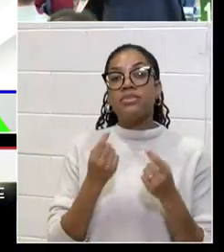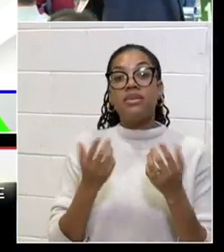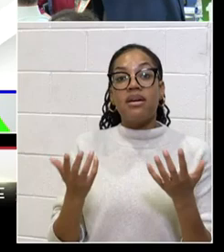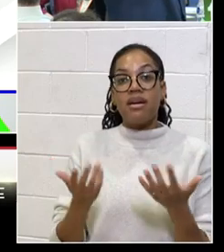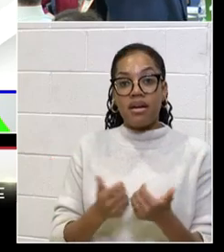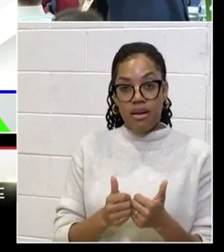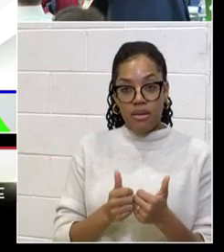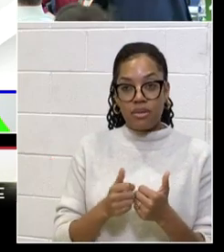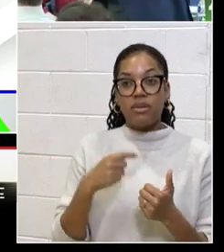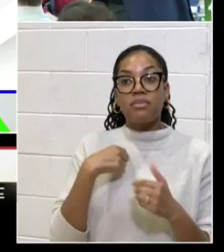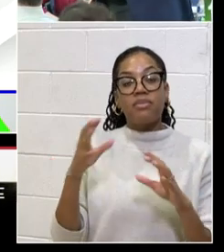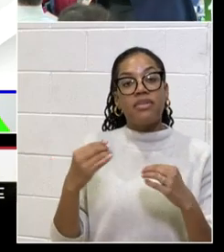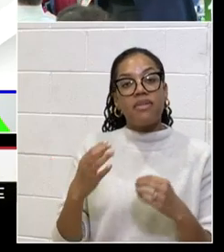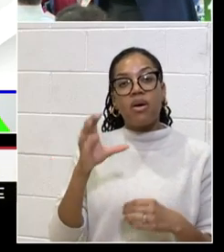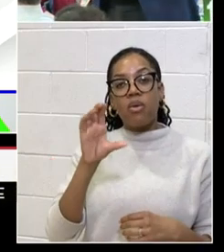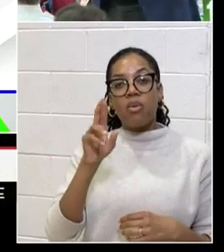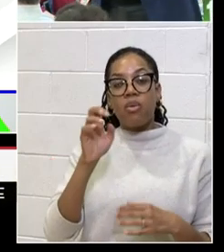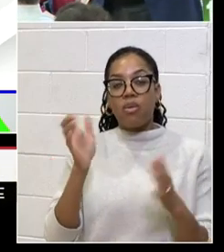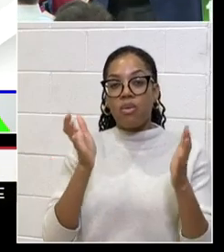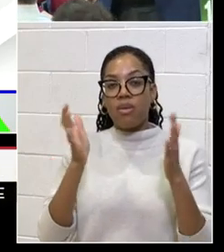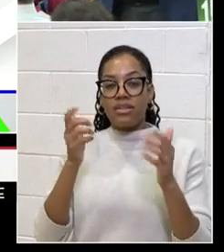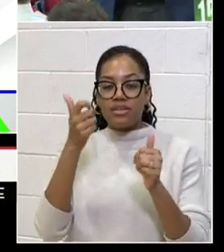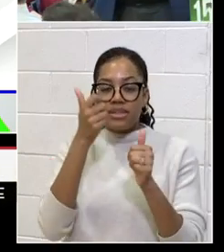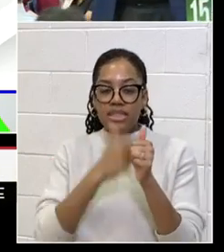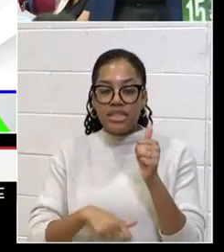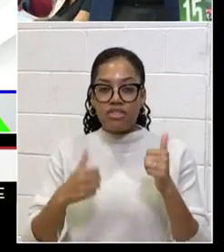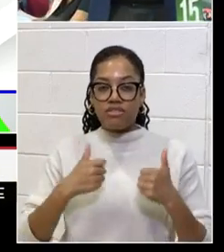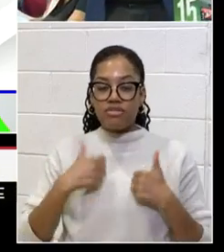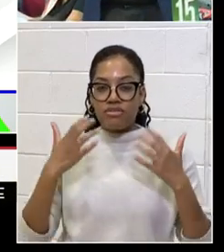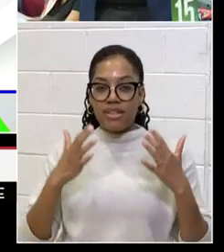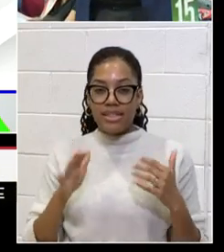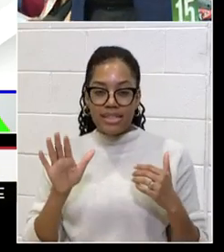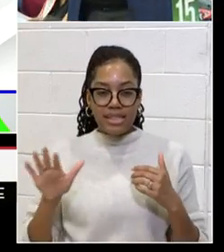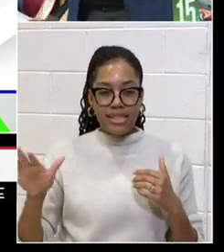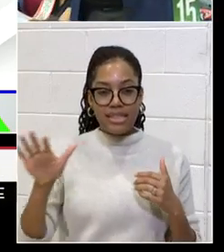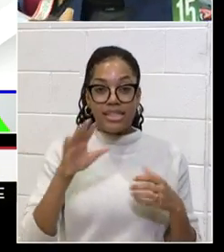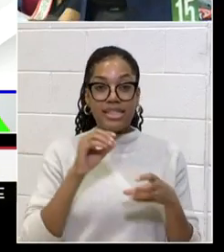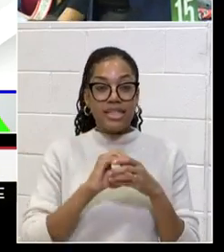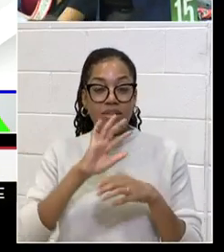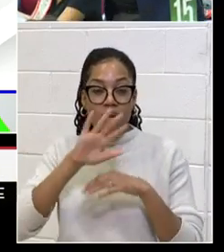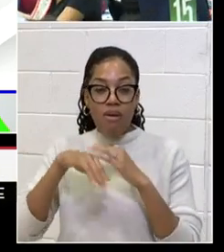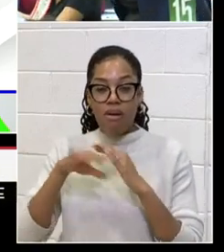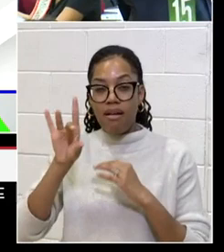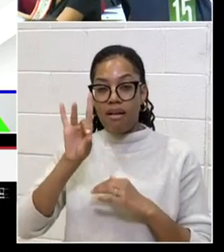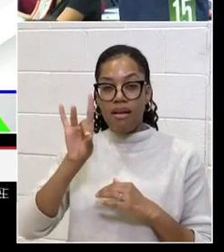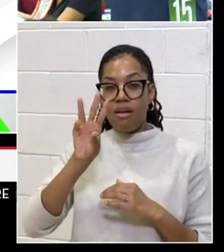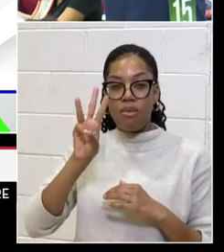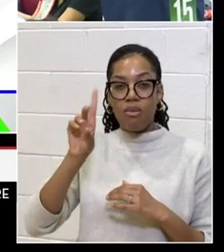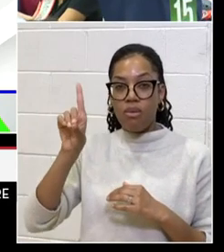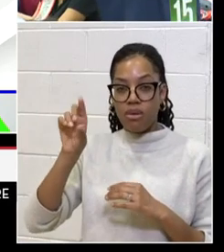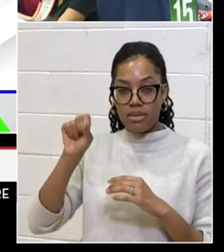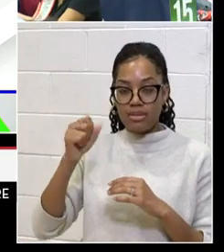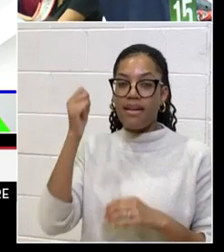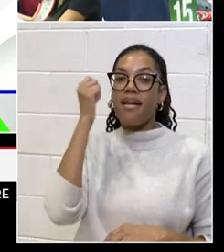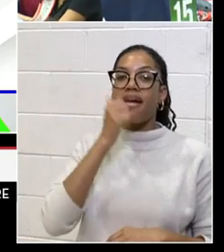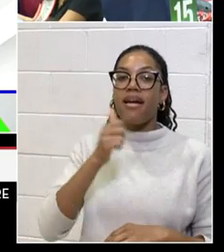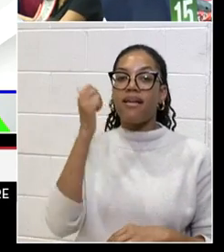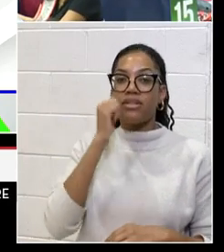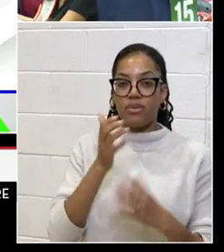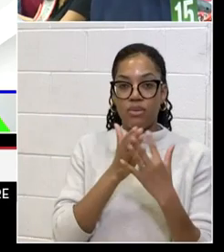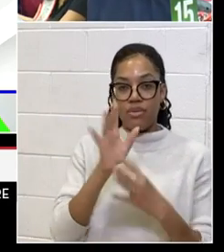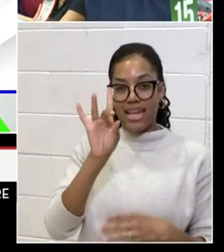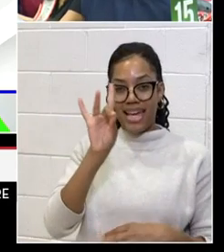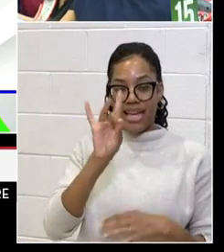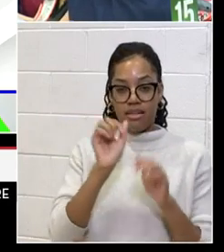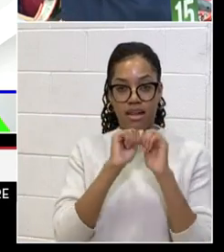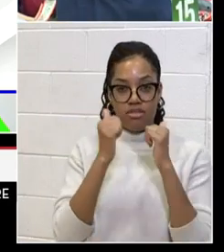core services to each and every resident in all 8 wards on a daily basis through 8 agencies.